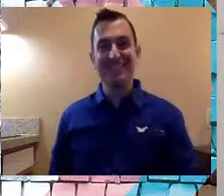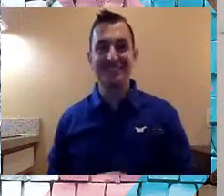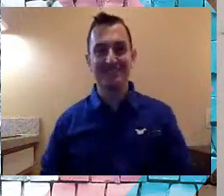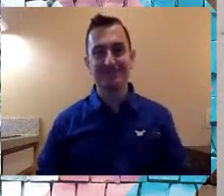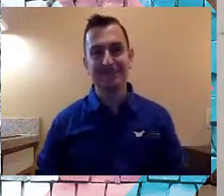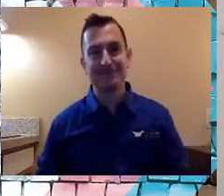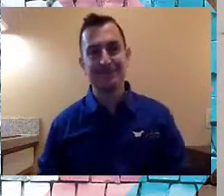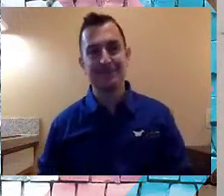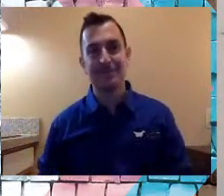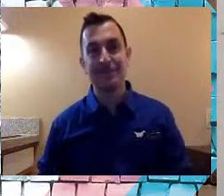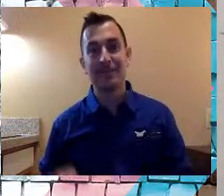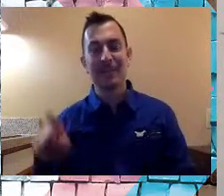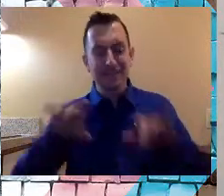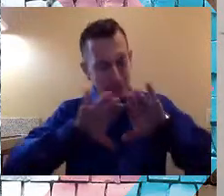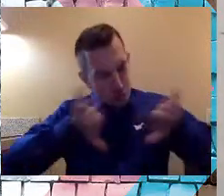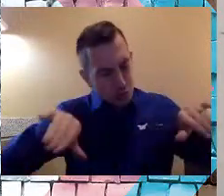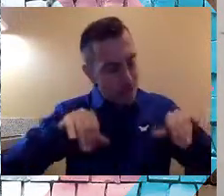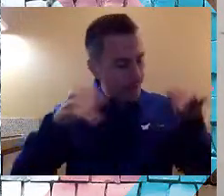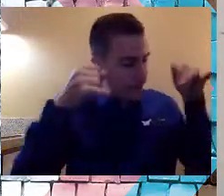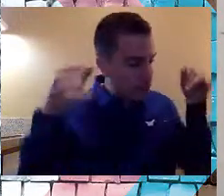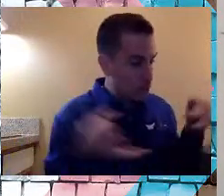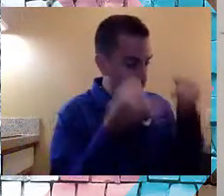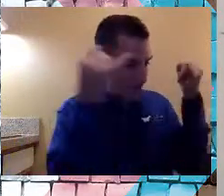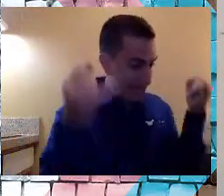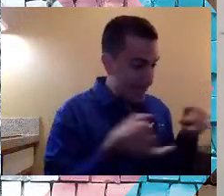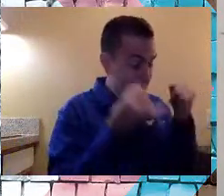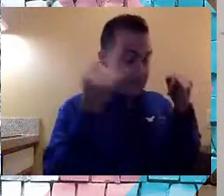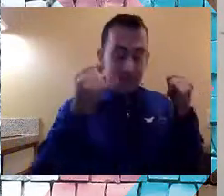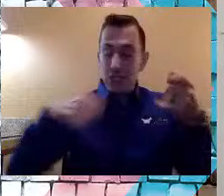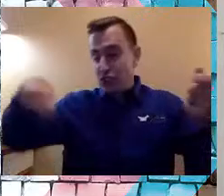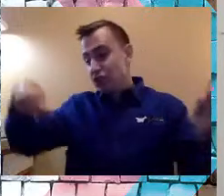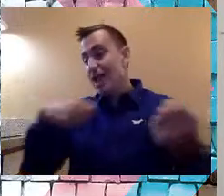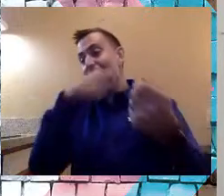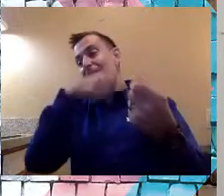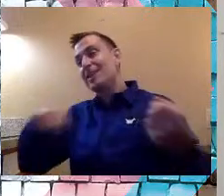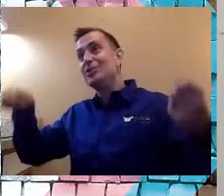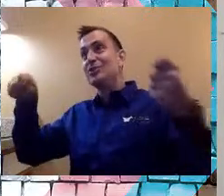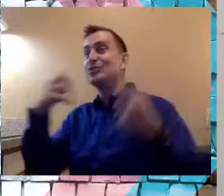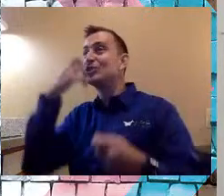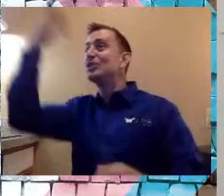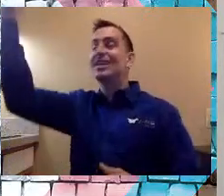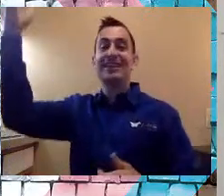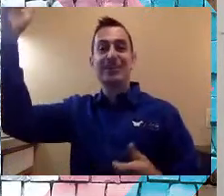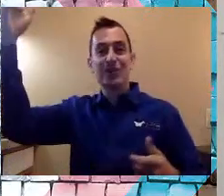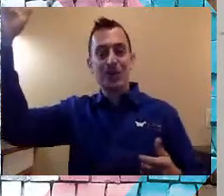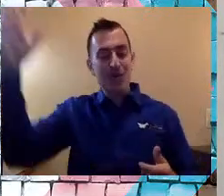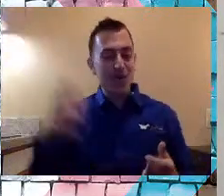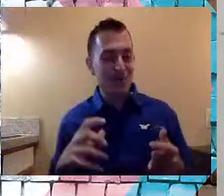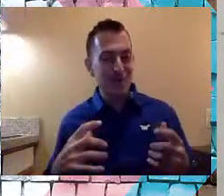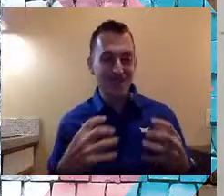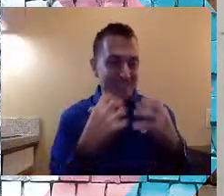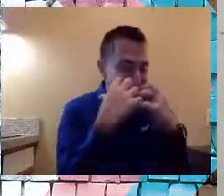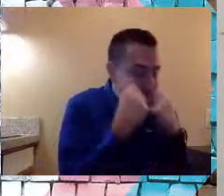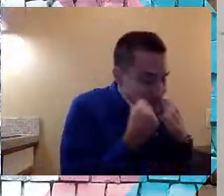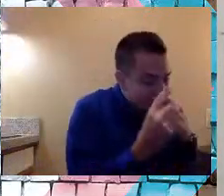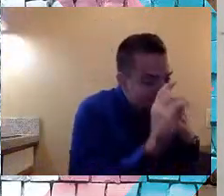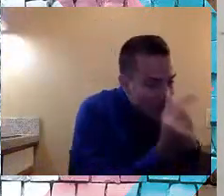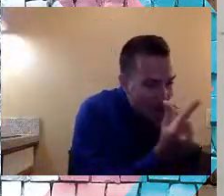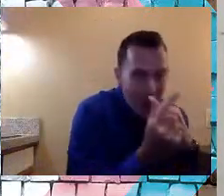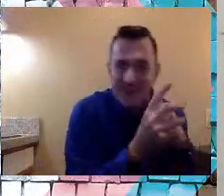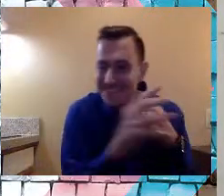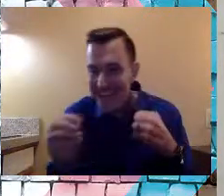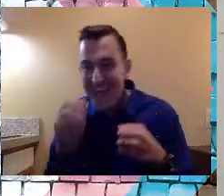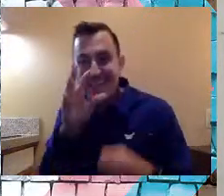A swimmer who knits, a cellist who cheers, a much-loving cat cuddler who